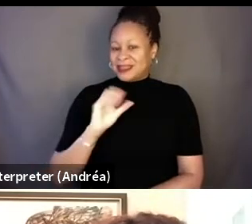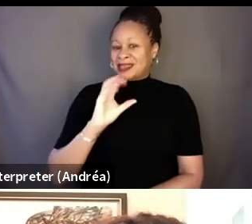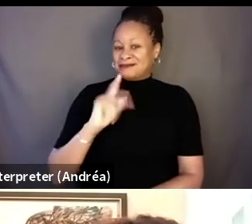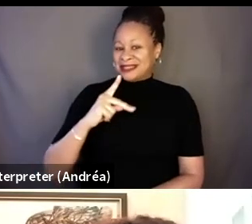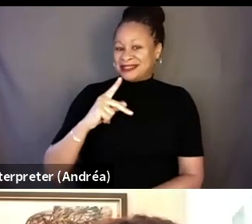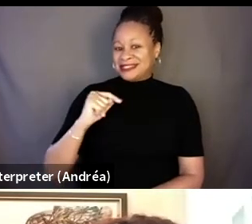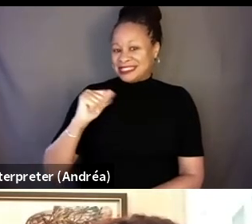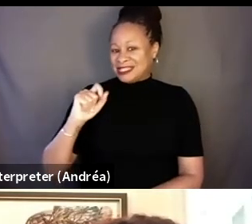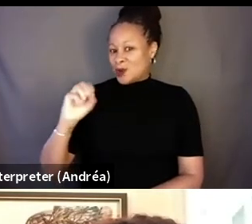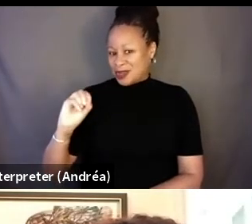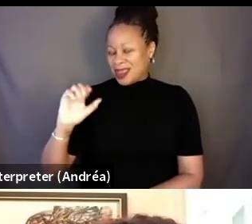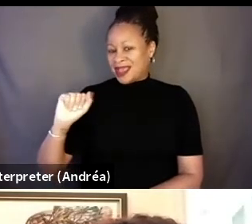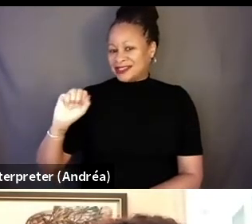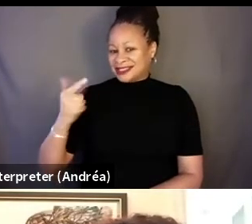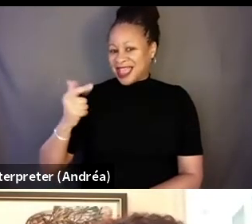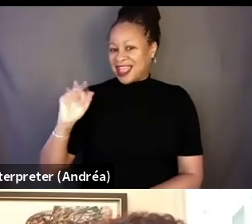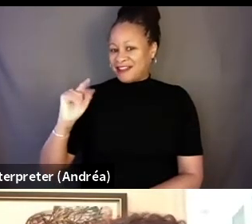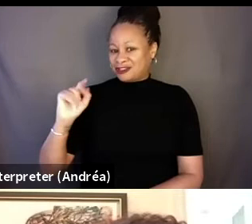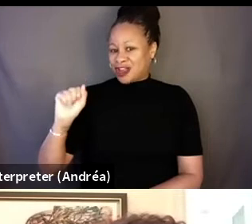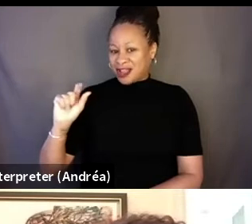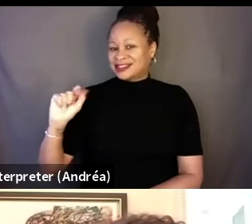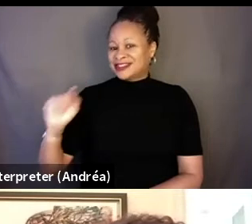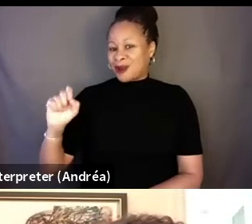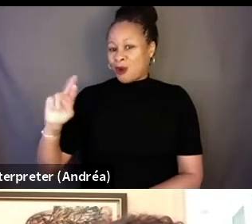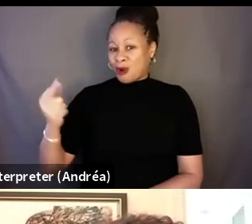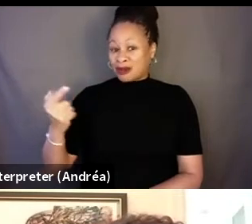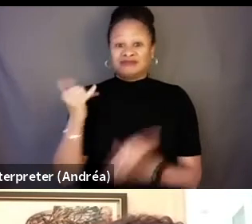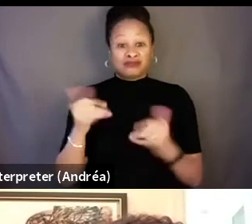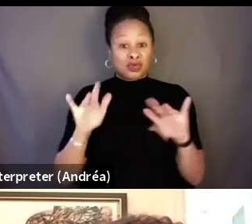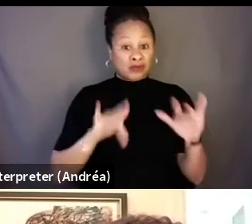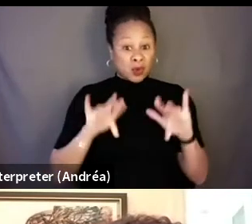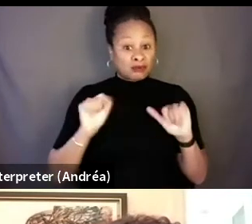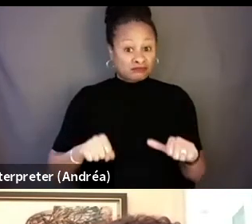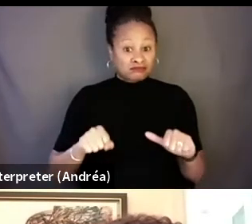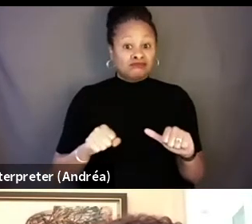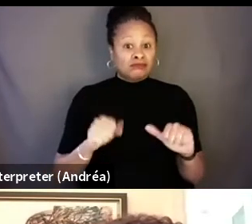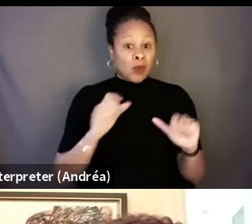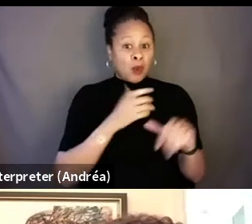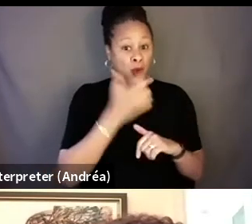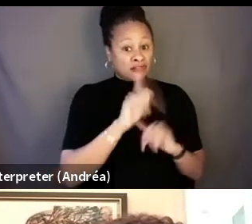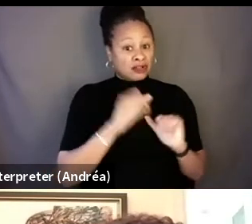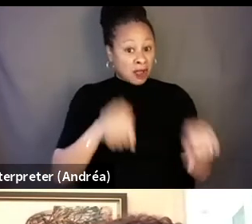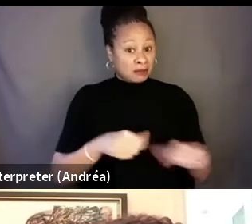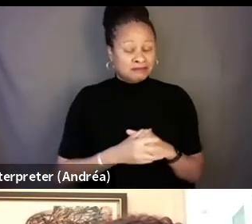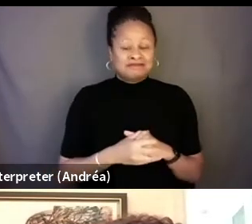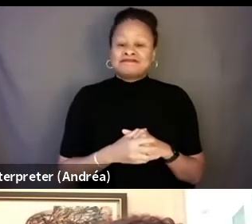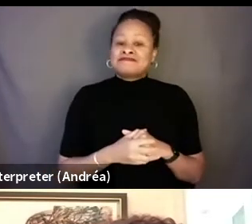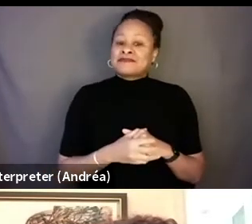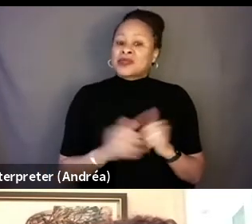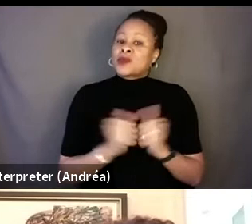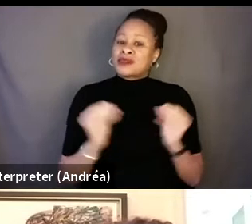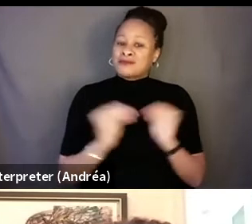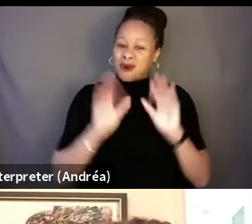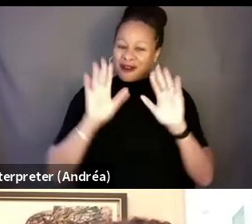pteoe@sagaftra.org. As a reminder, today's program is being recorded and you can watch the replay right here on SAG-AFTRA YouTube, along with more